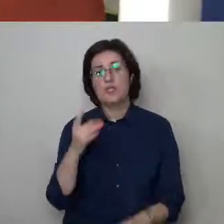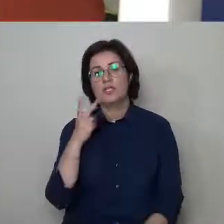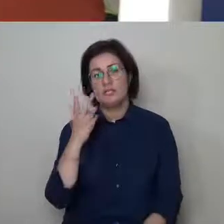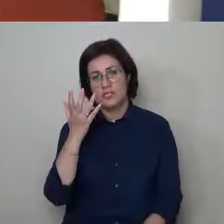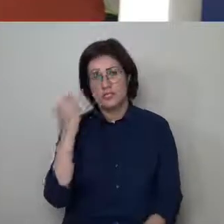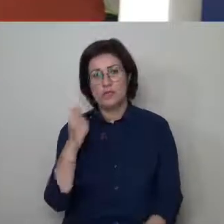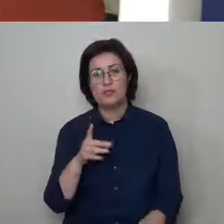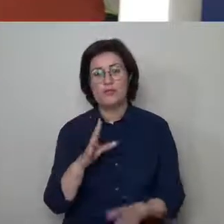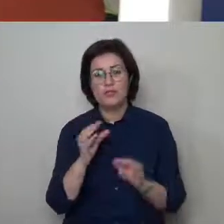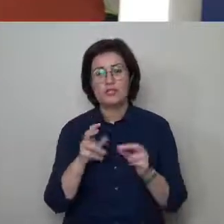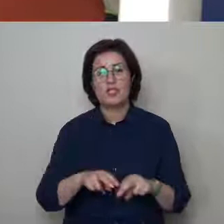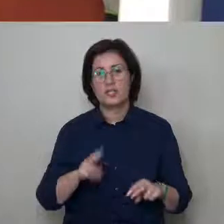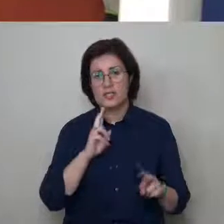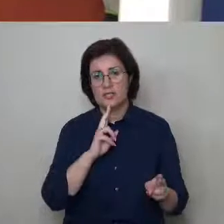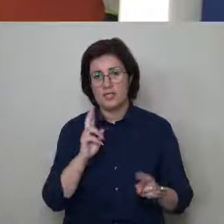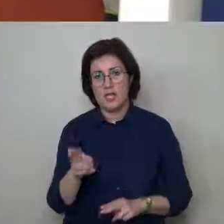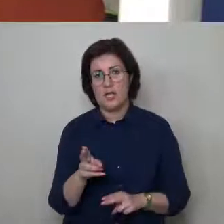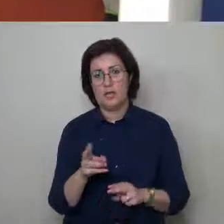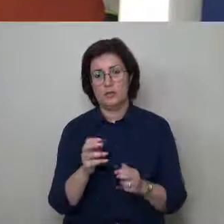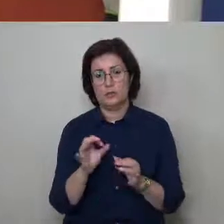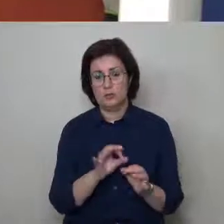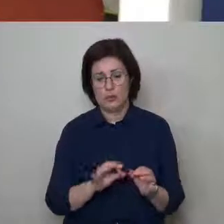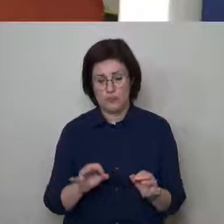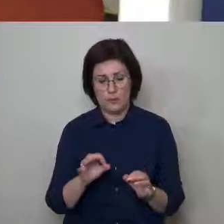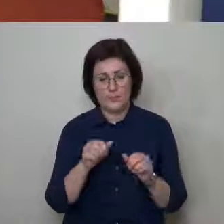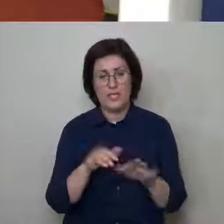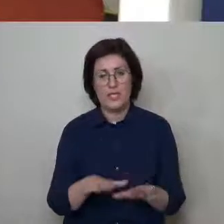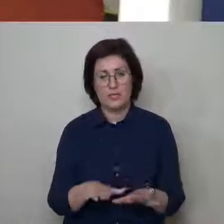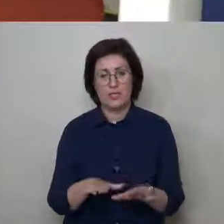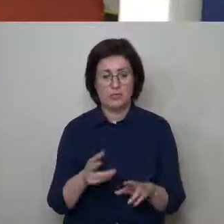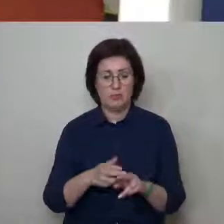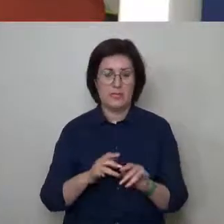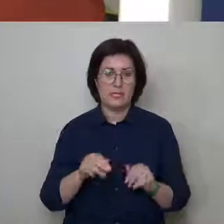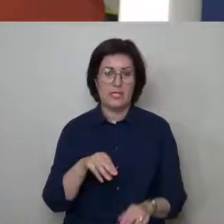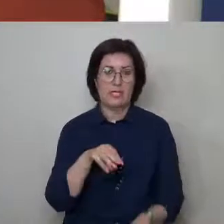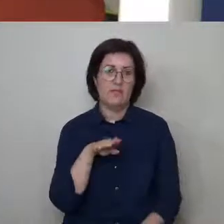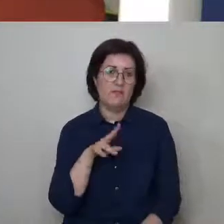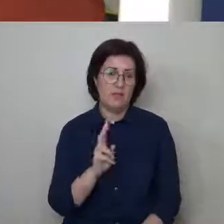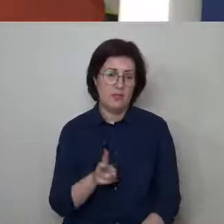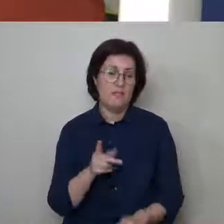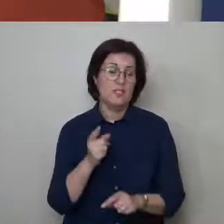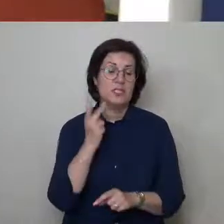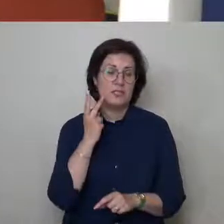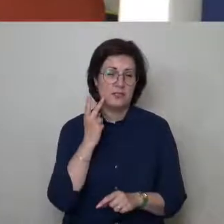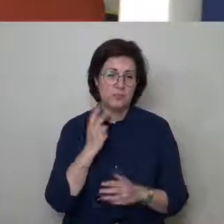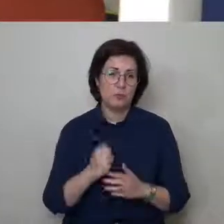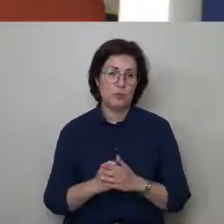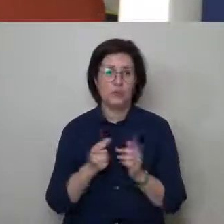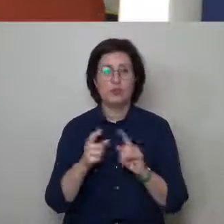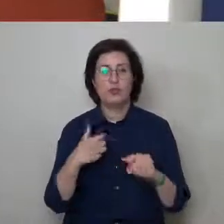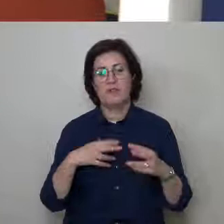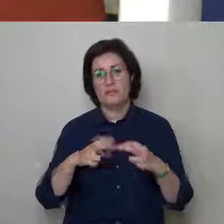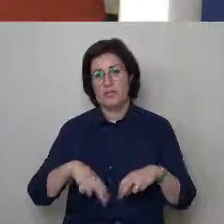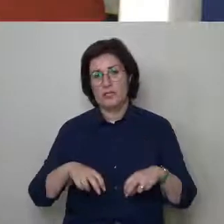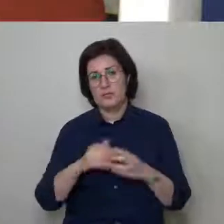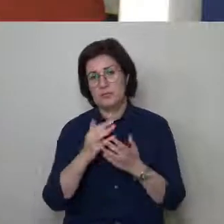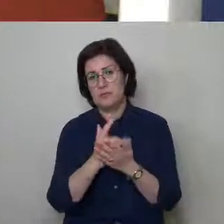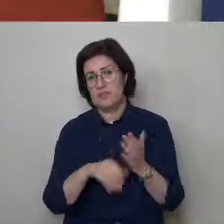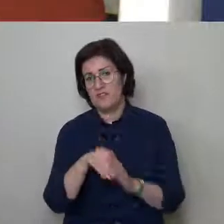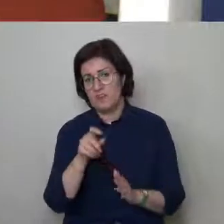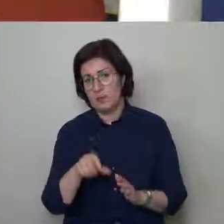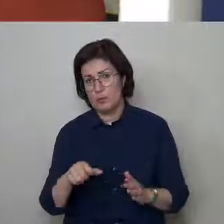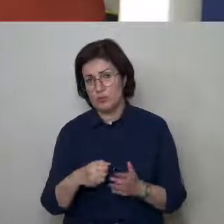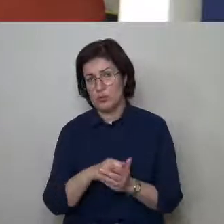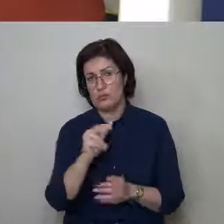receive the documents round the clock. Well, somehow they forget that they also have to deal with complaints